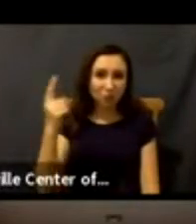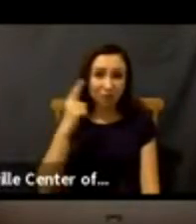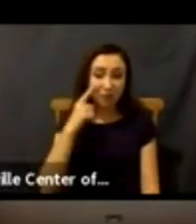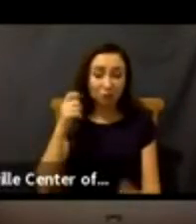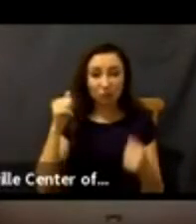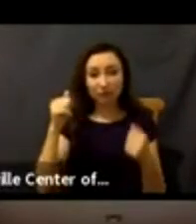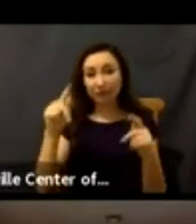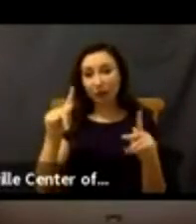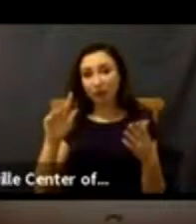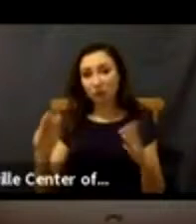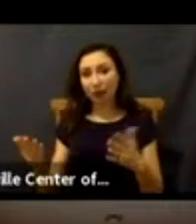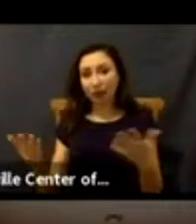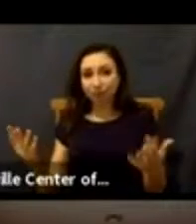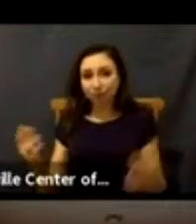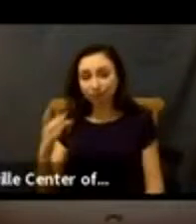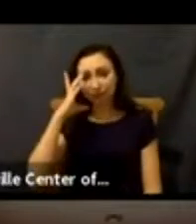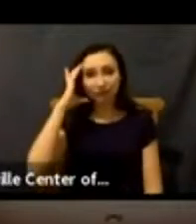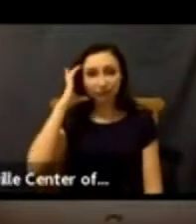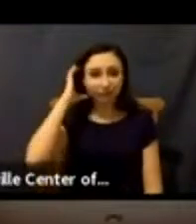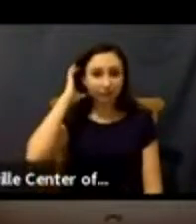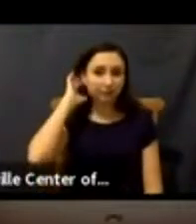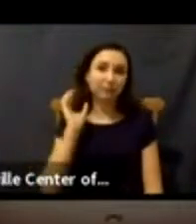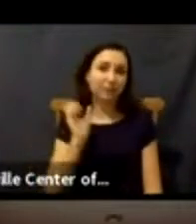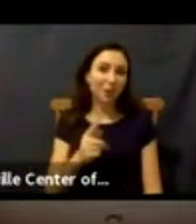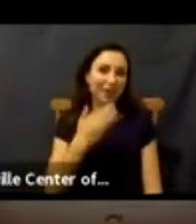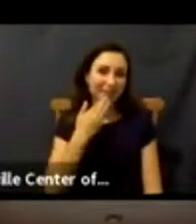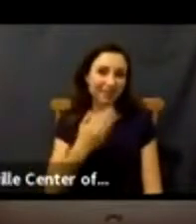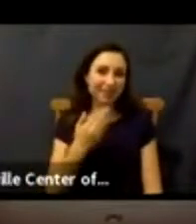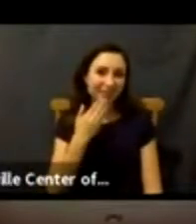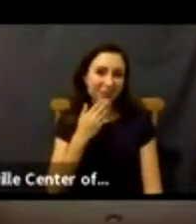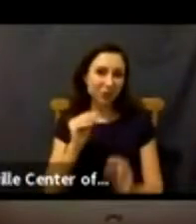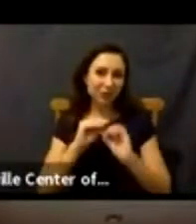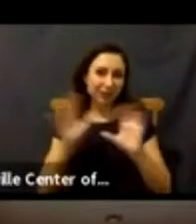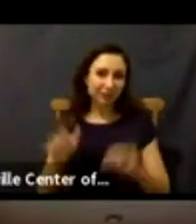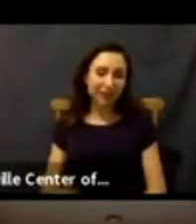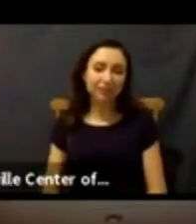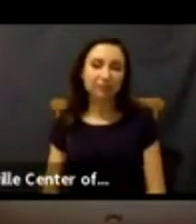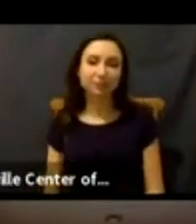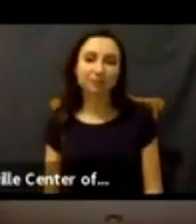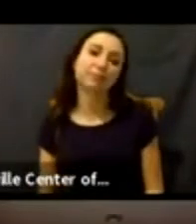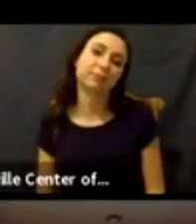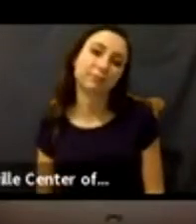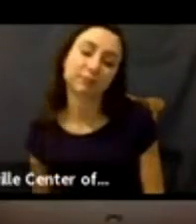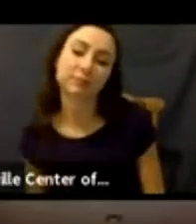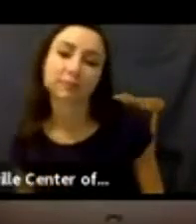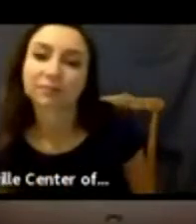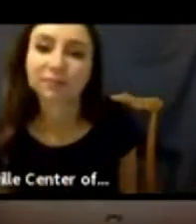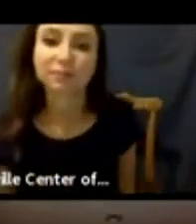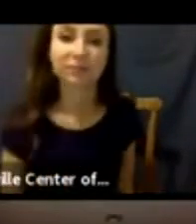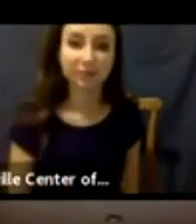sunset. We'll just let it go. Okay, thank you for clarifying. You're welcome.